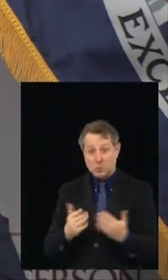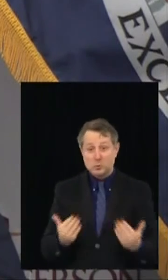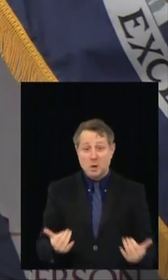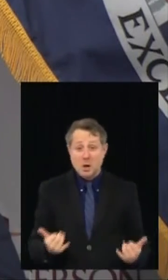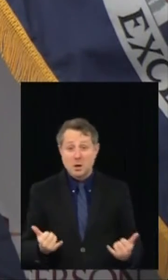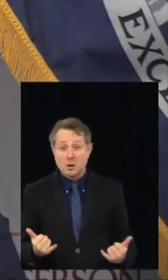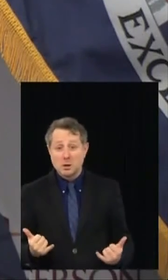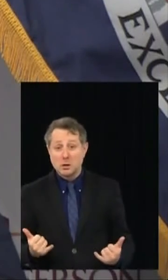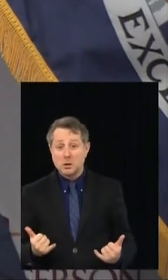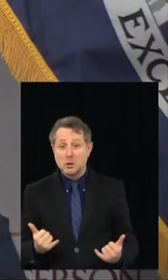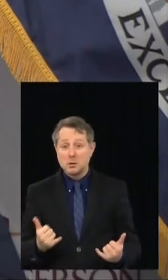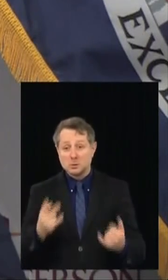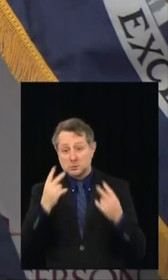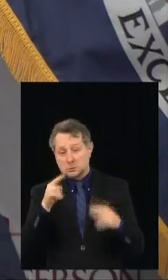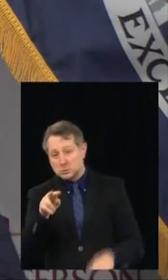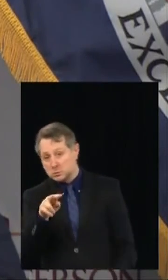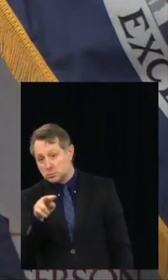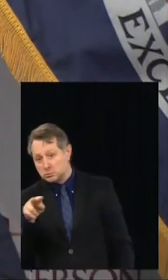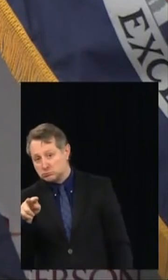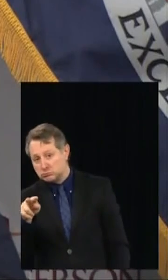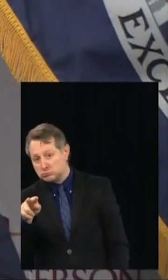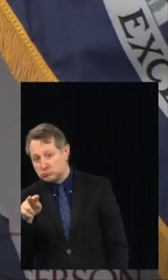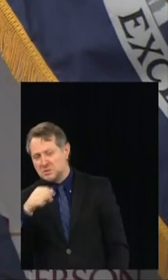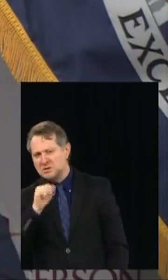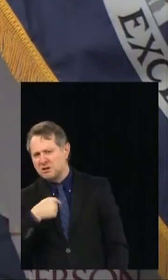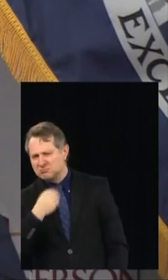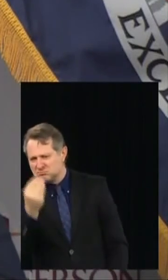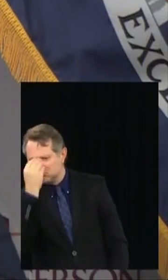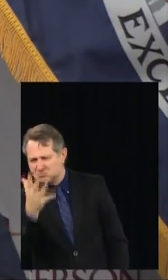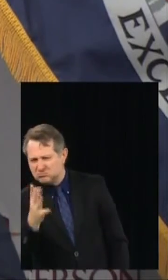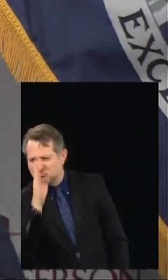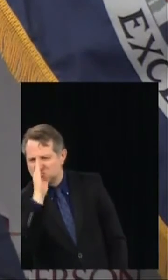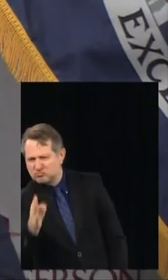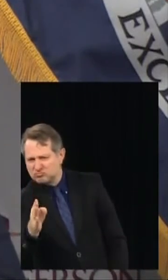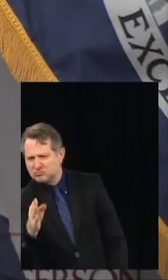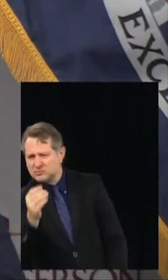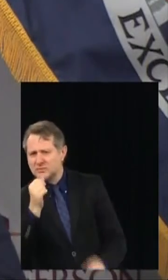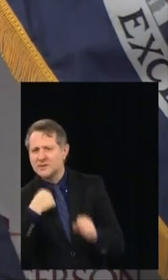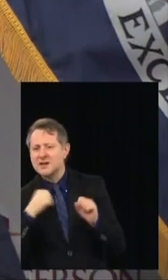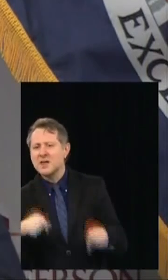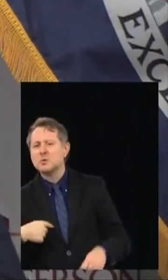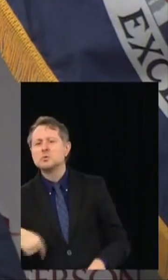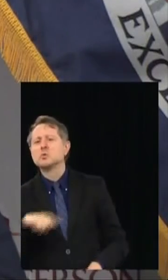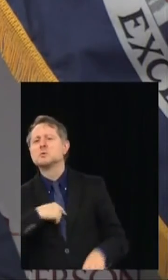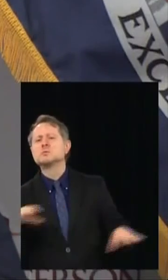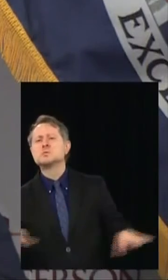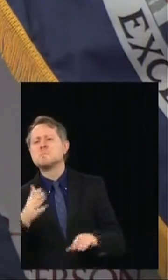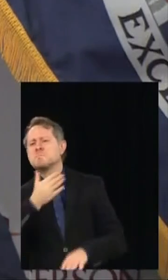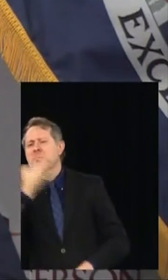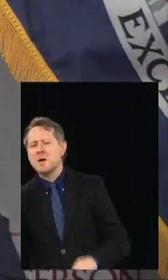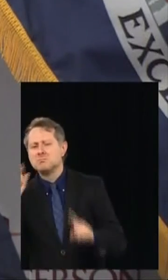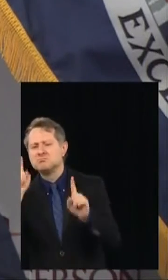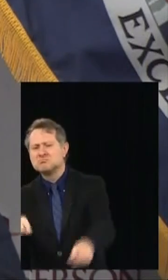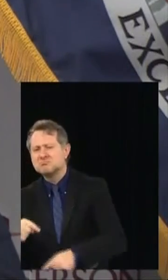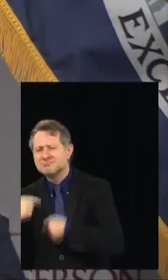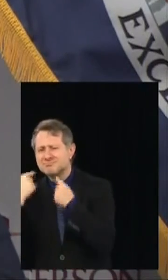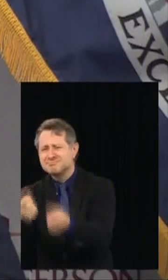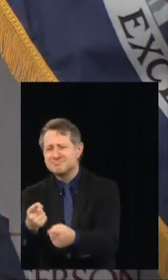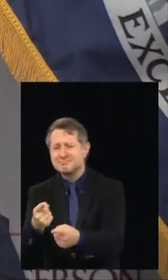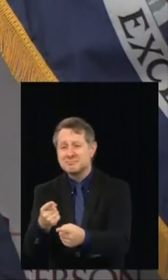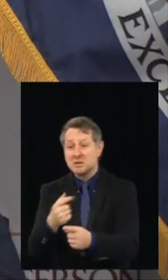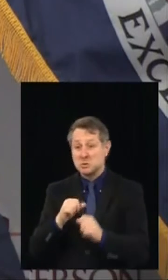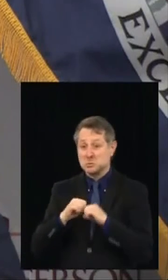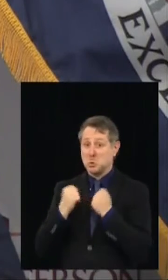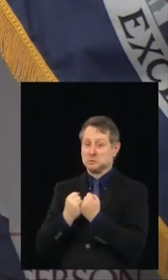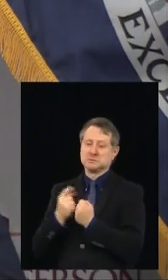I can look you in the eyes and say we did everything that we could. As a society, you can't save everyone. You're going to